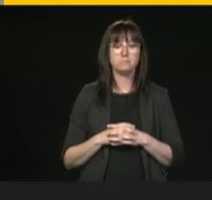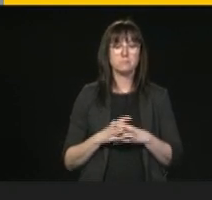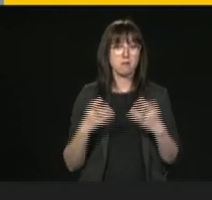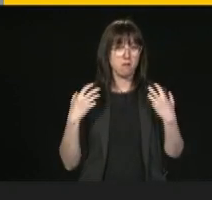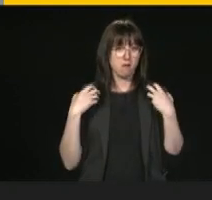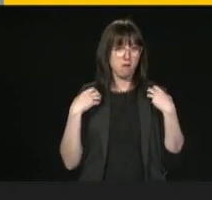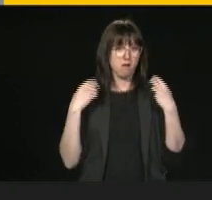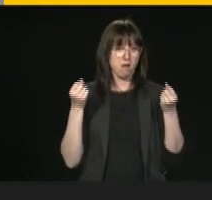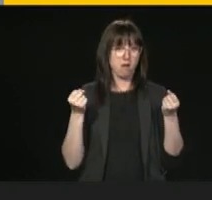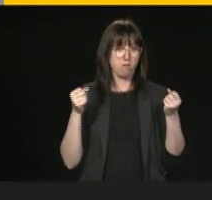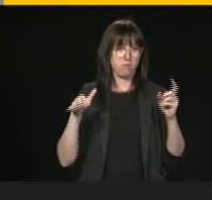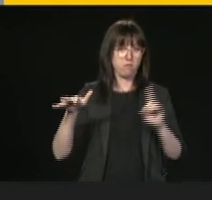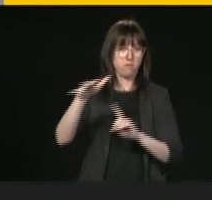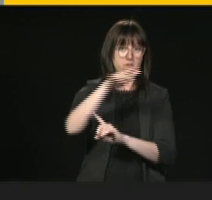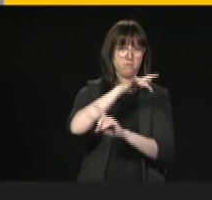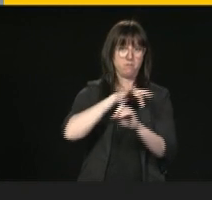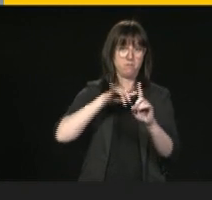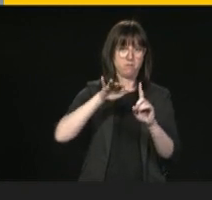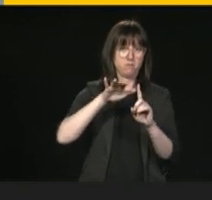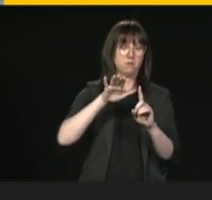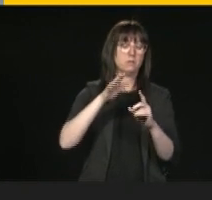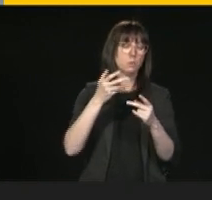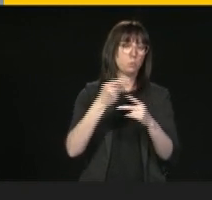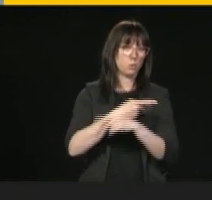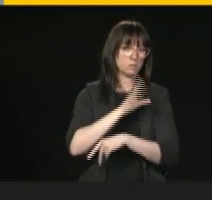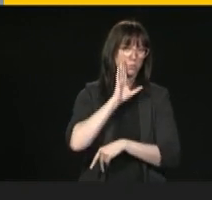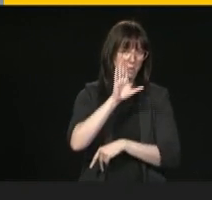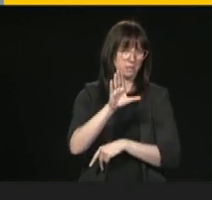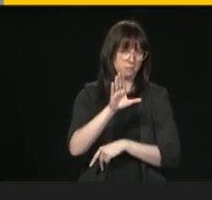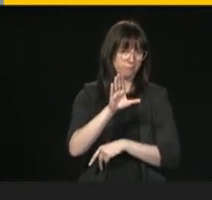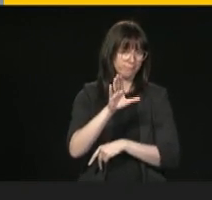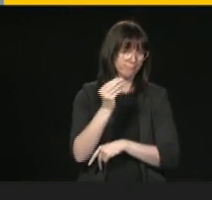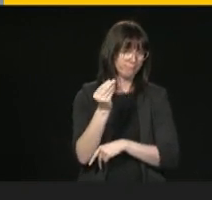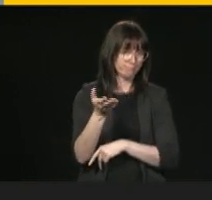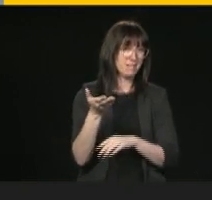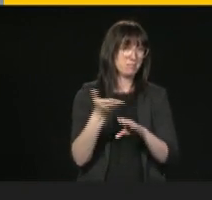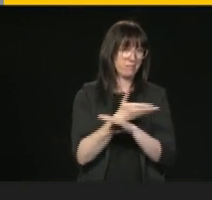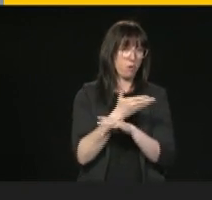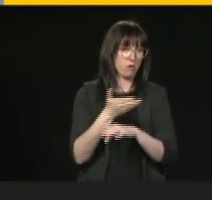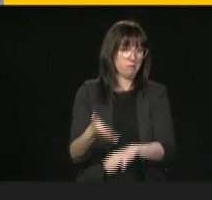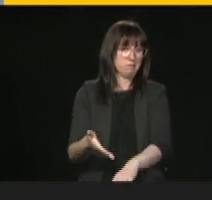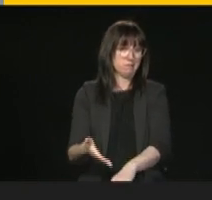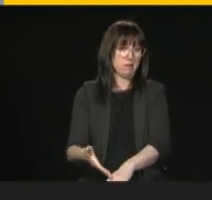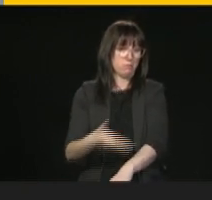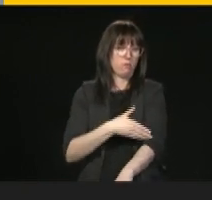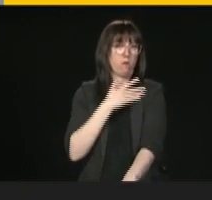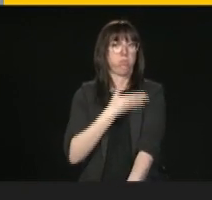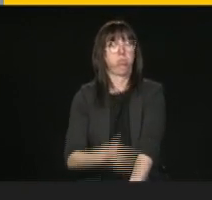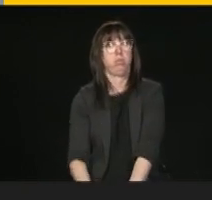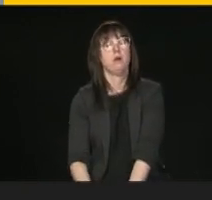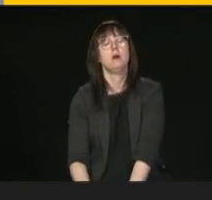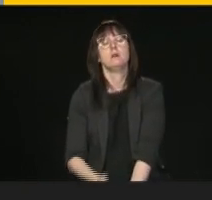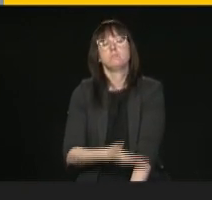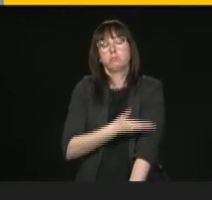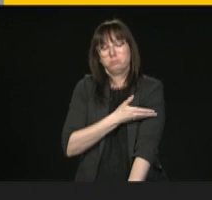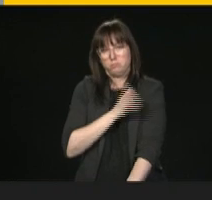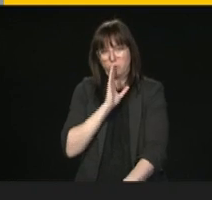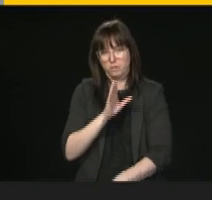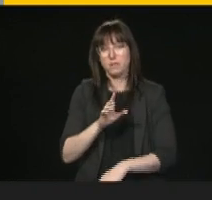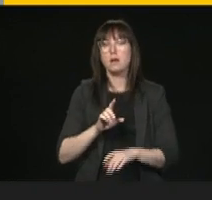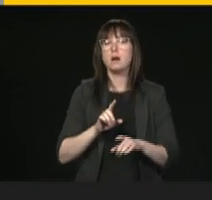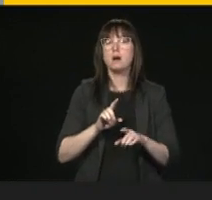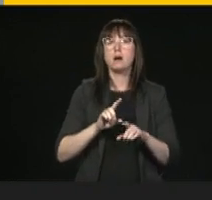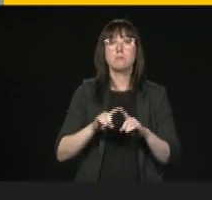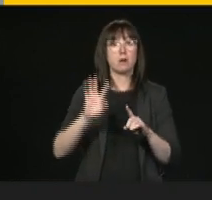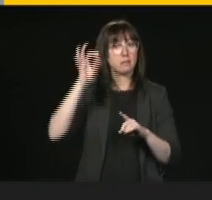worse before it gets better. And all of us at the federal level,